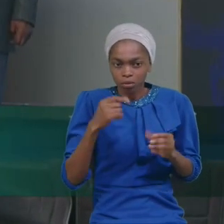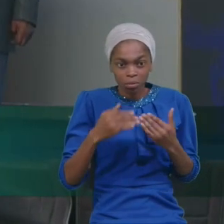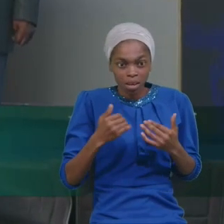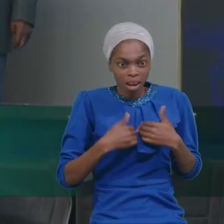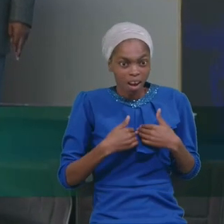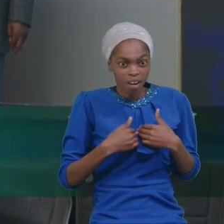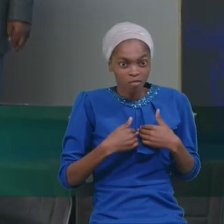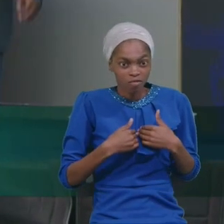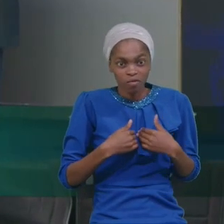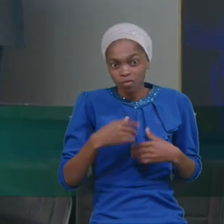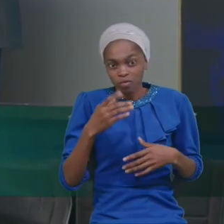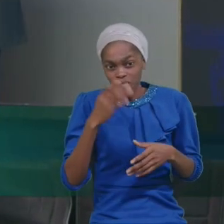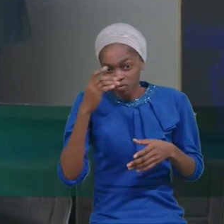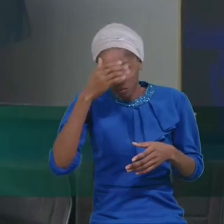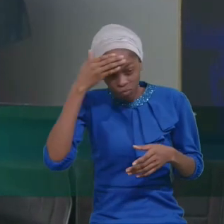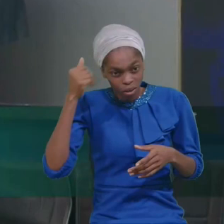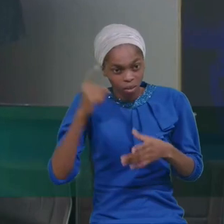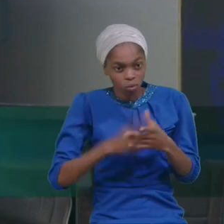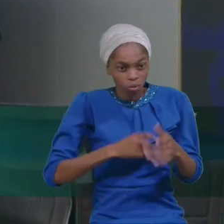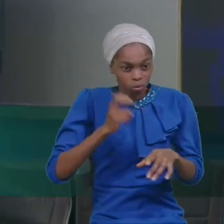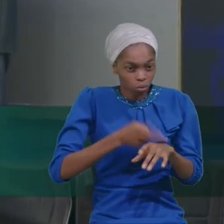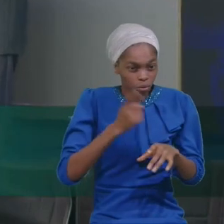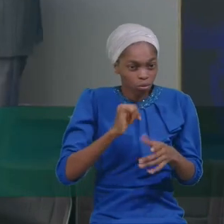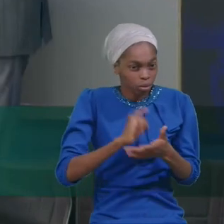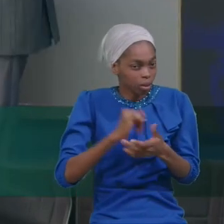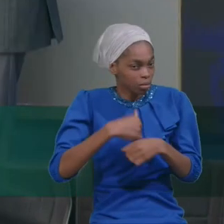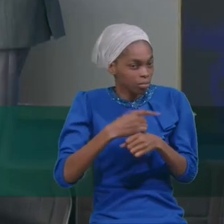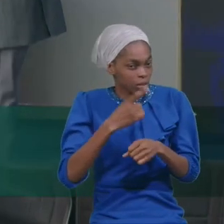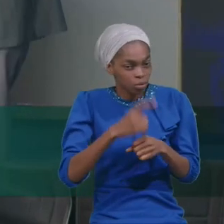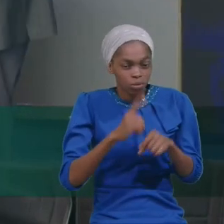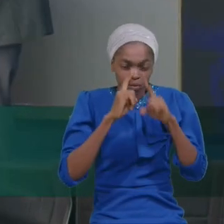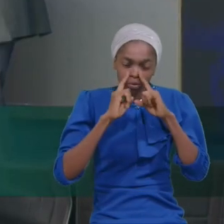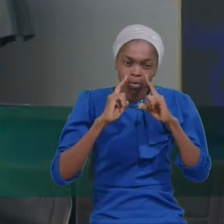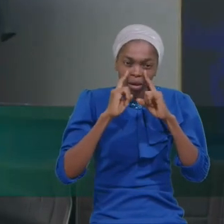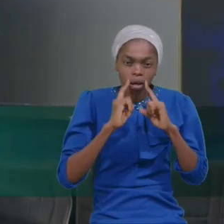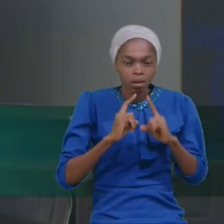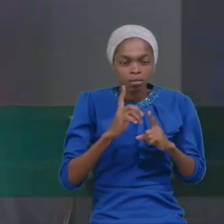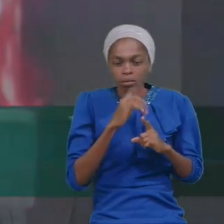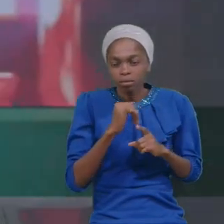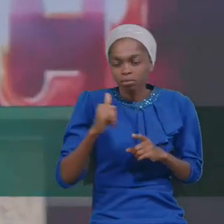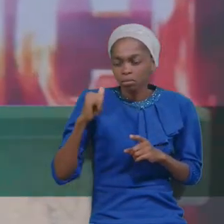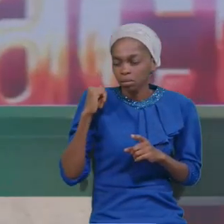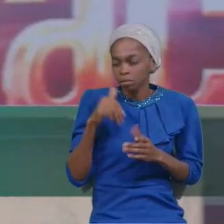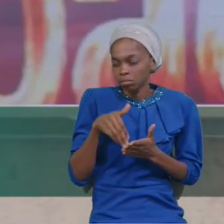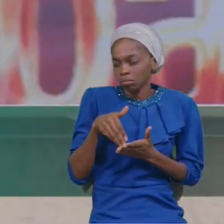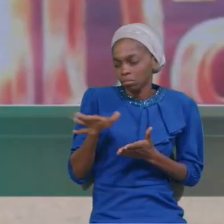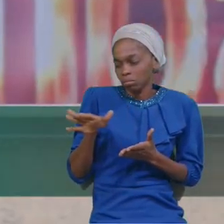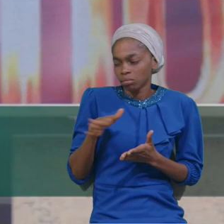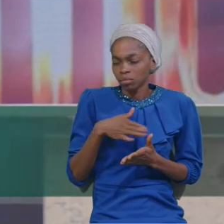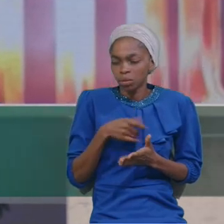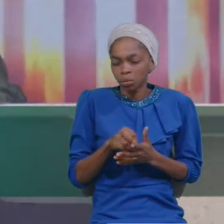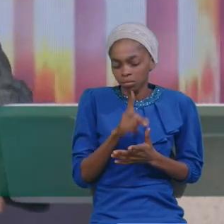you hurt. You feel hurt within you. And then the lack, the need in your